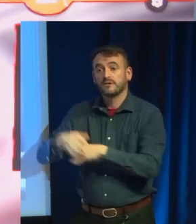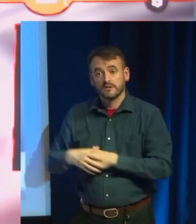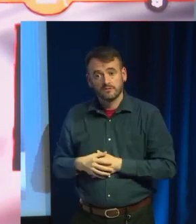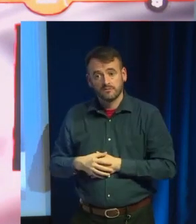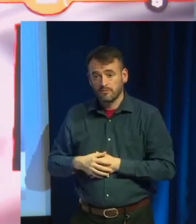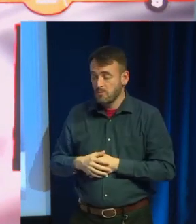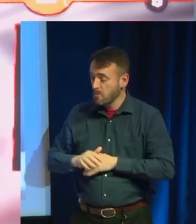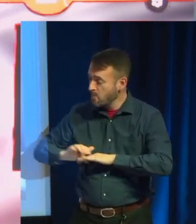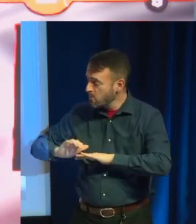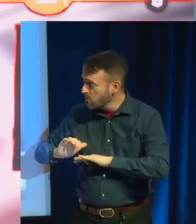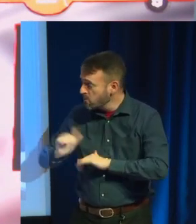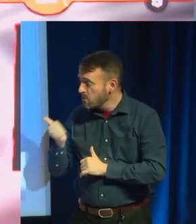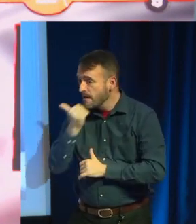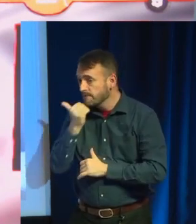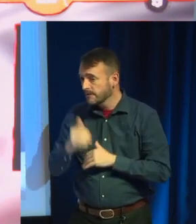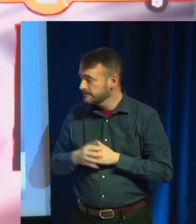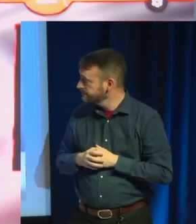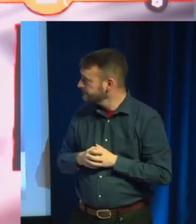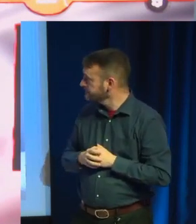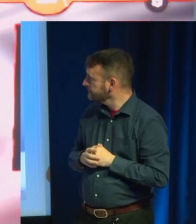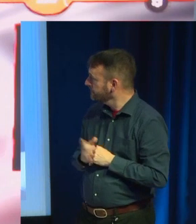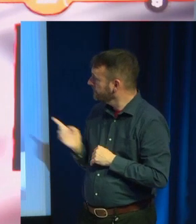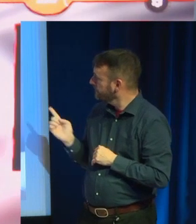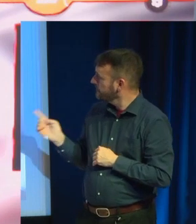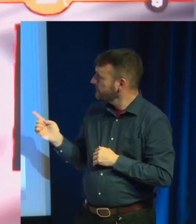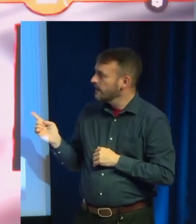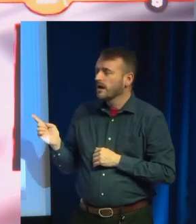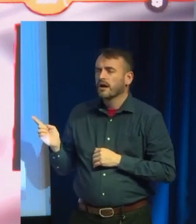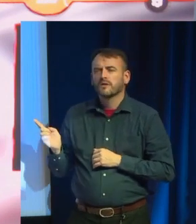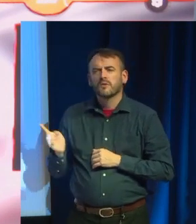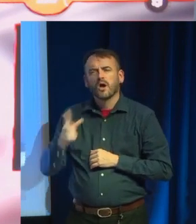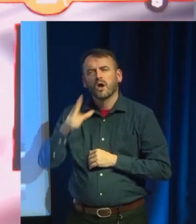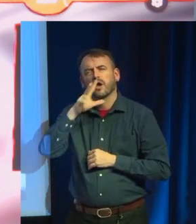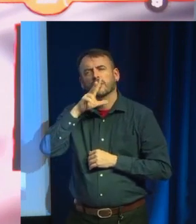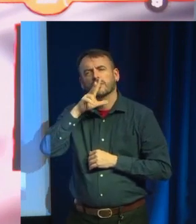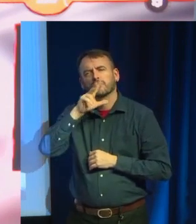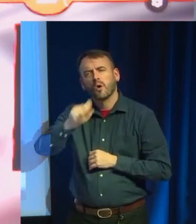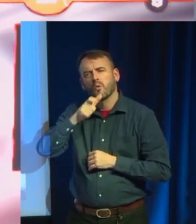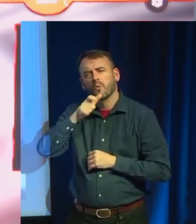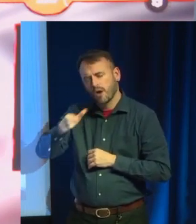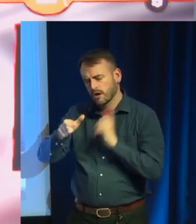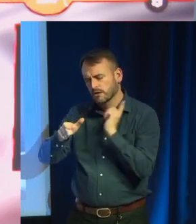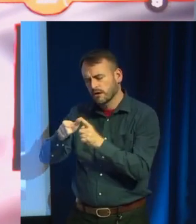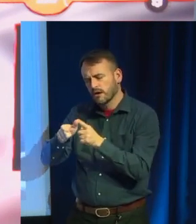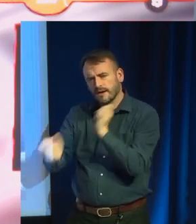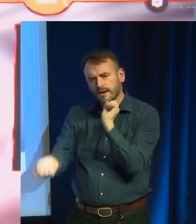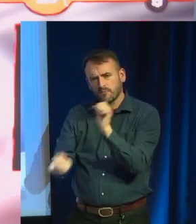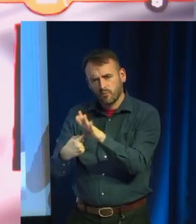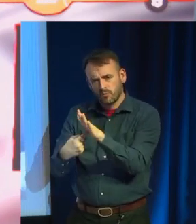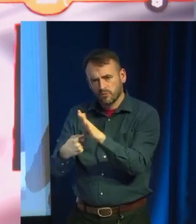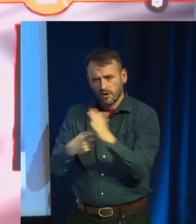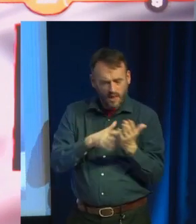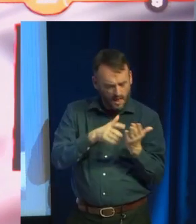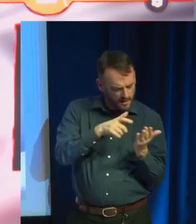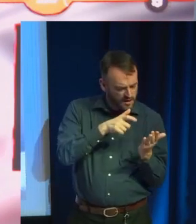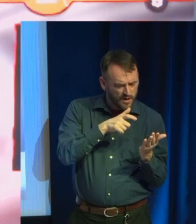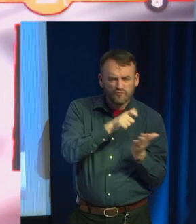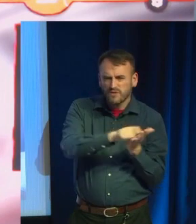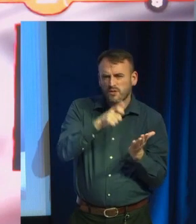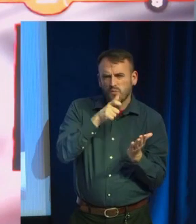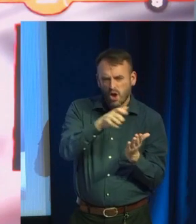Focus on the spoken word, not the written word. This is also something that has been talked about in